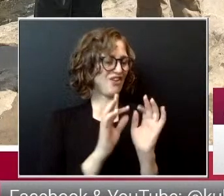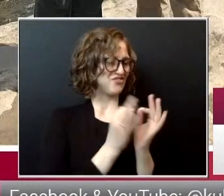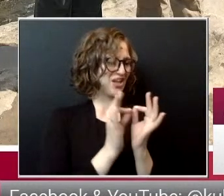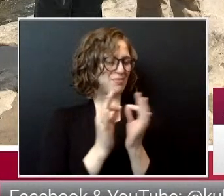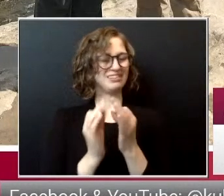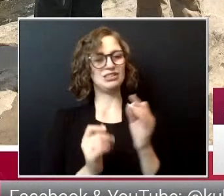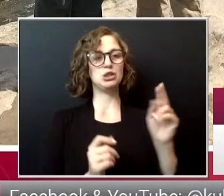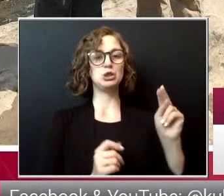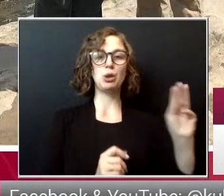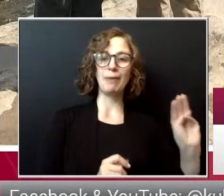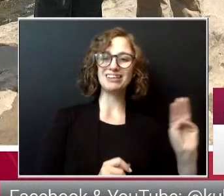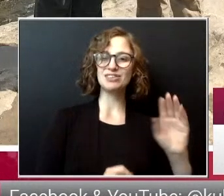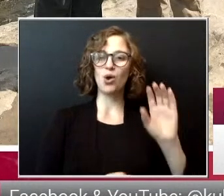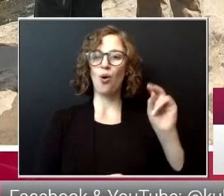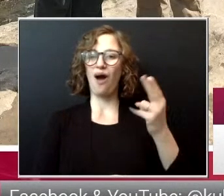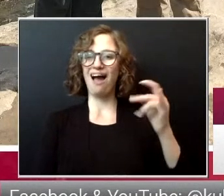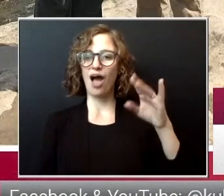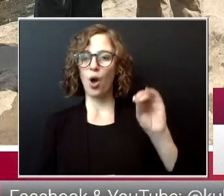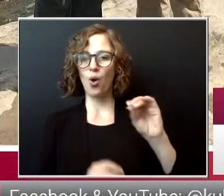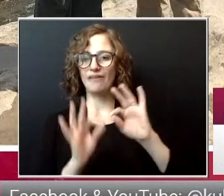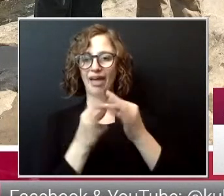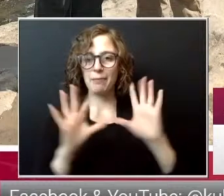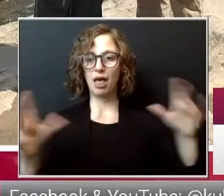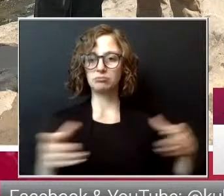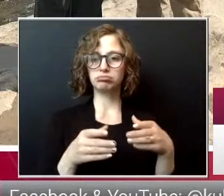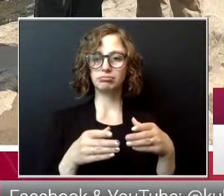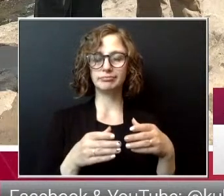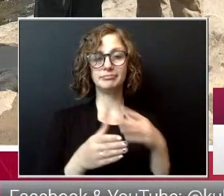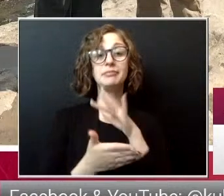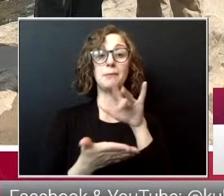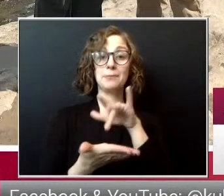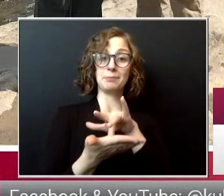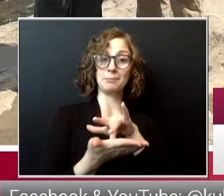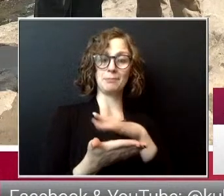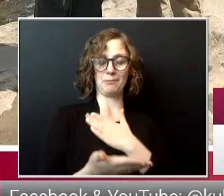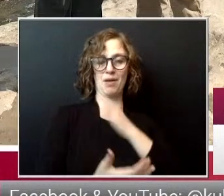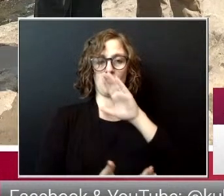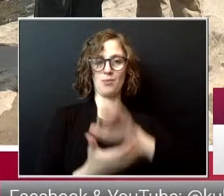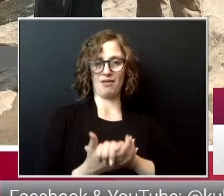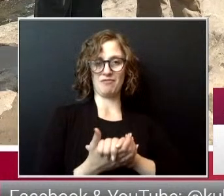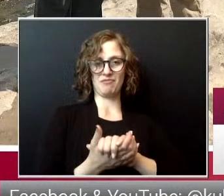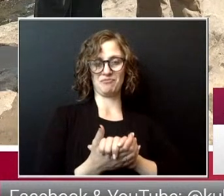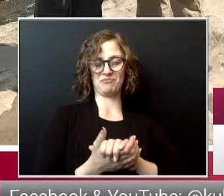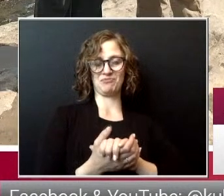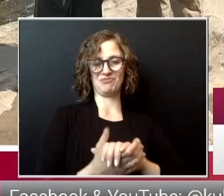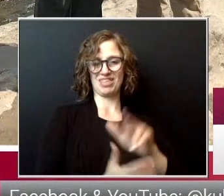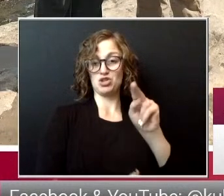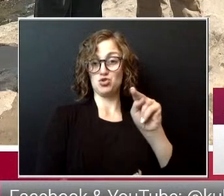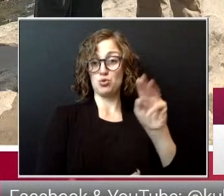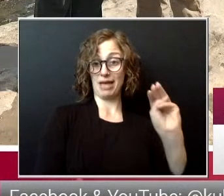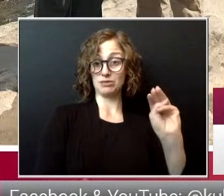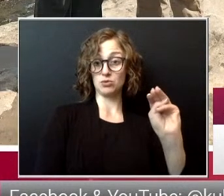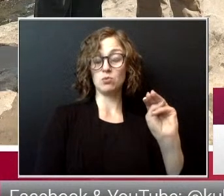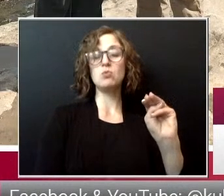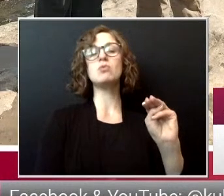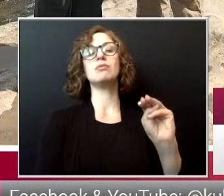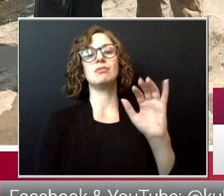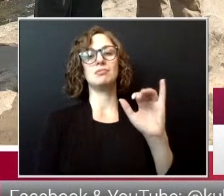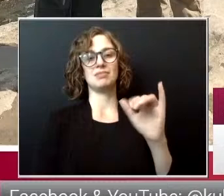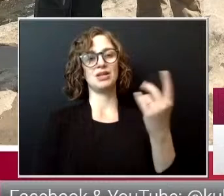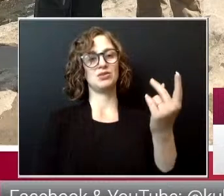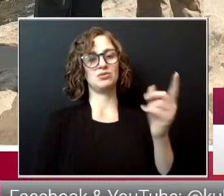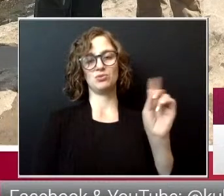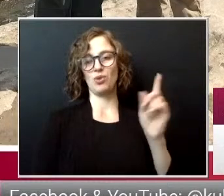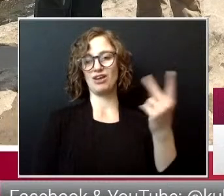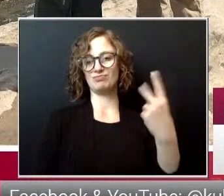Ohio families. The middle one is a picture of my wife in New Mexico, which is where we've gone since